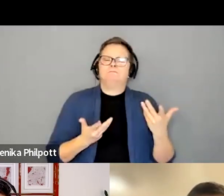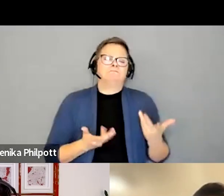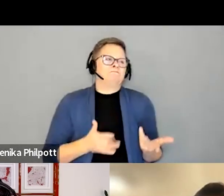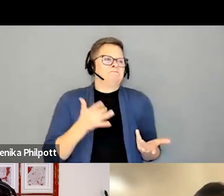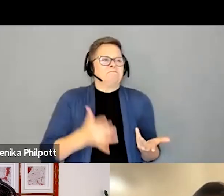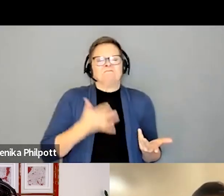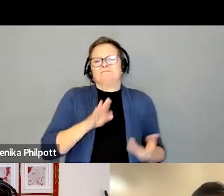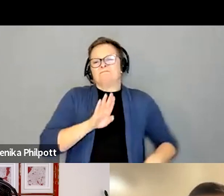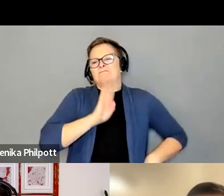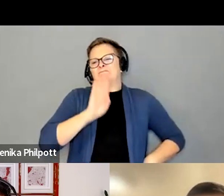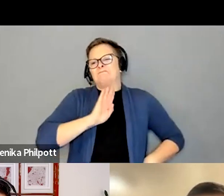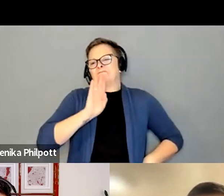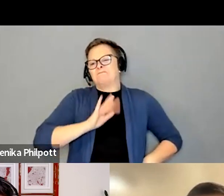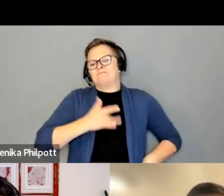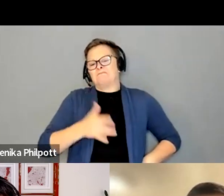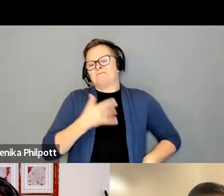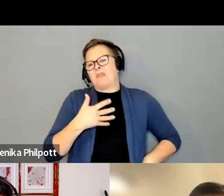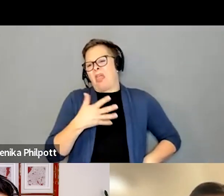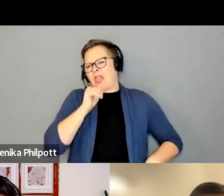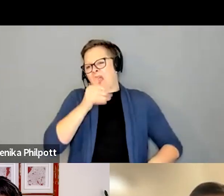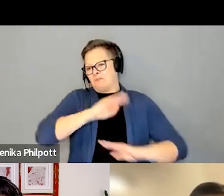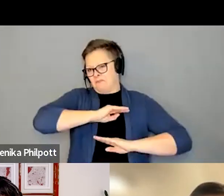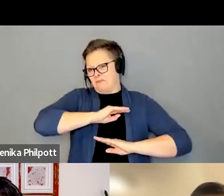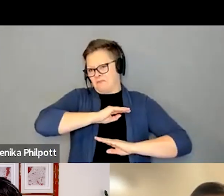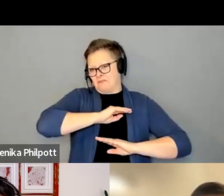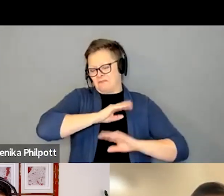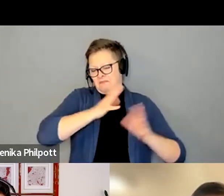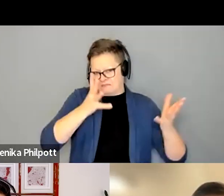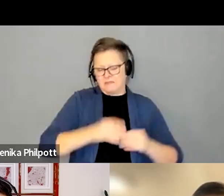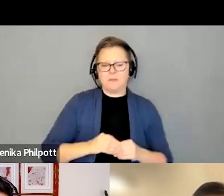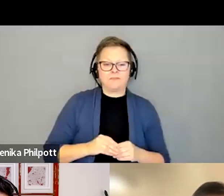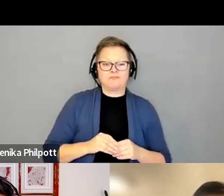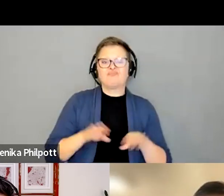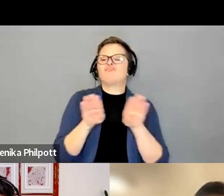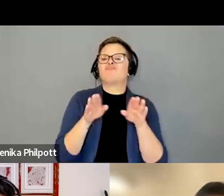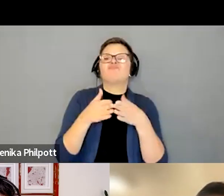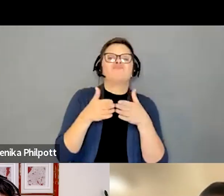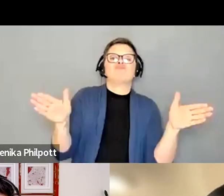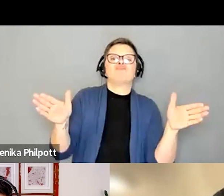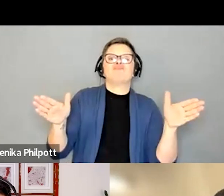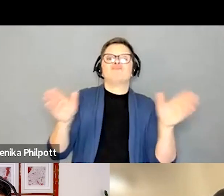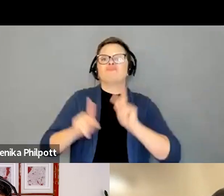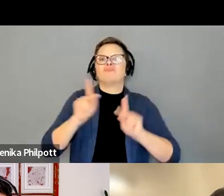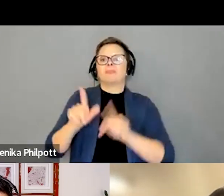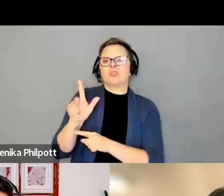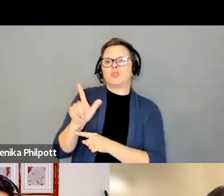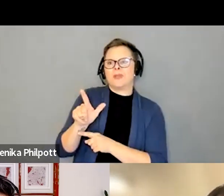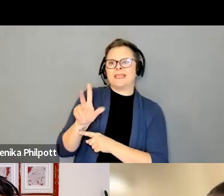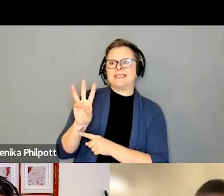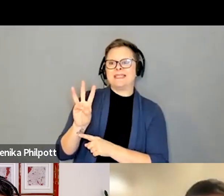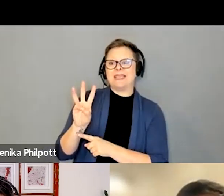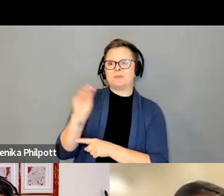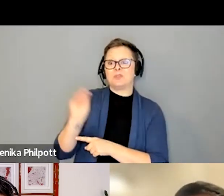overall frustrated. Among the general public, 26% of Canadians are